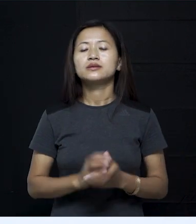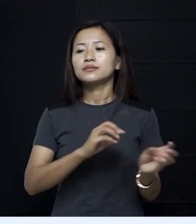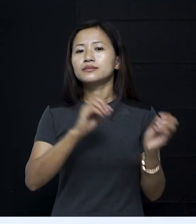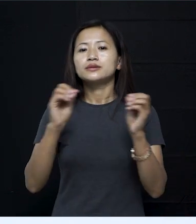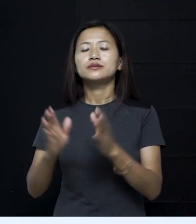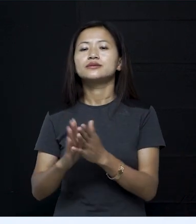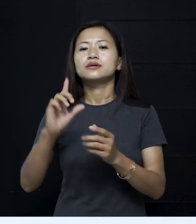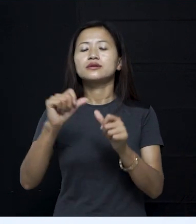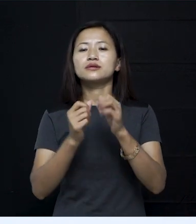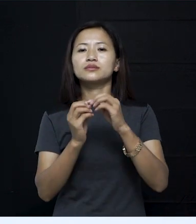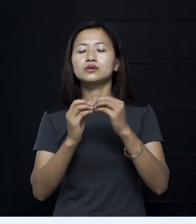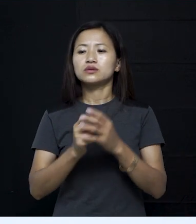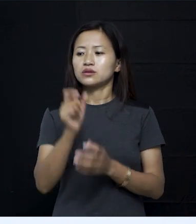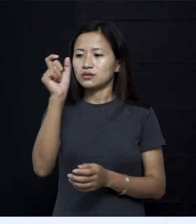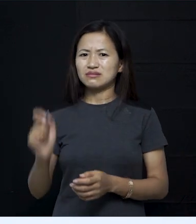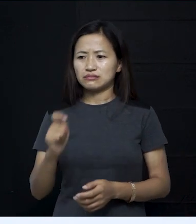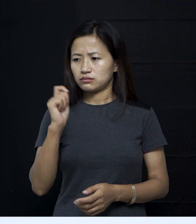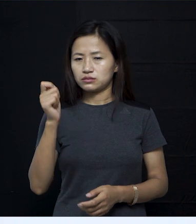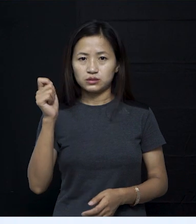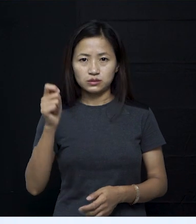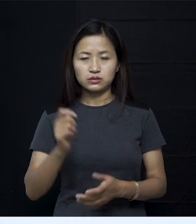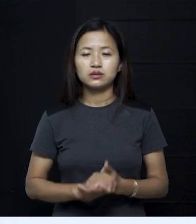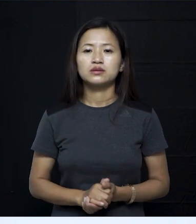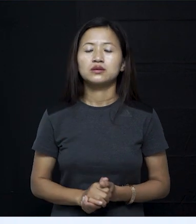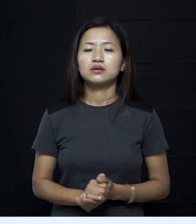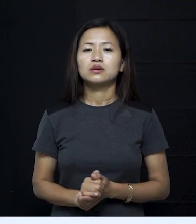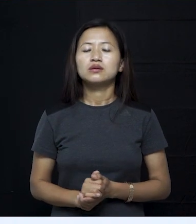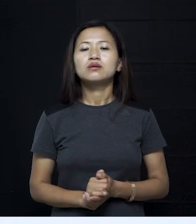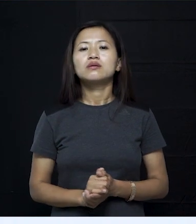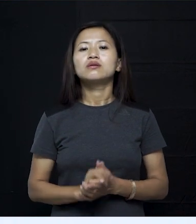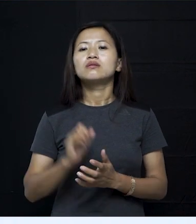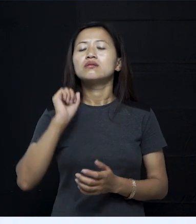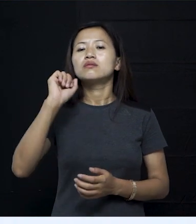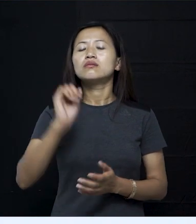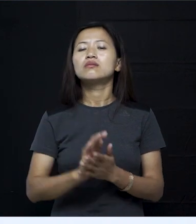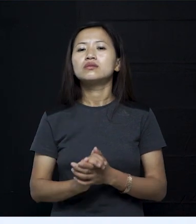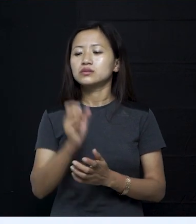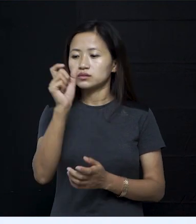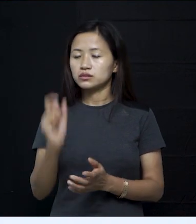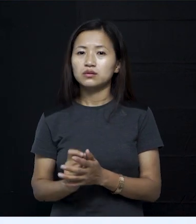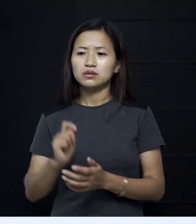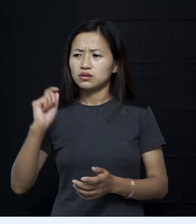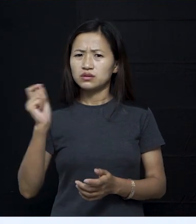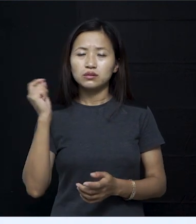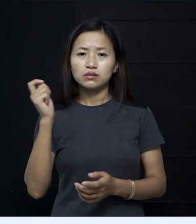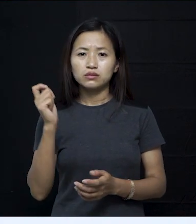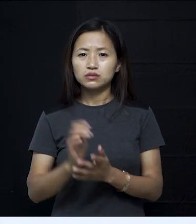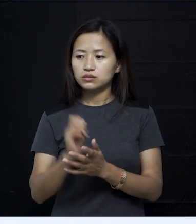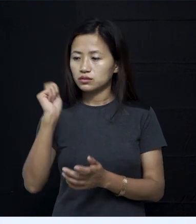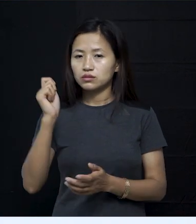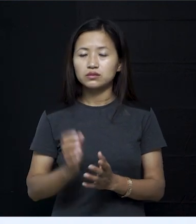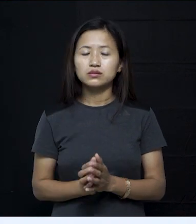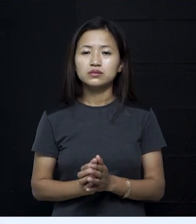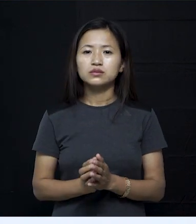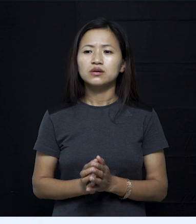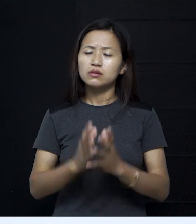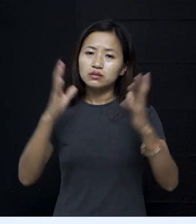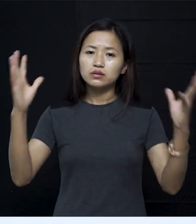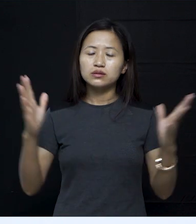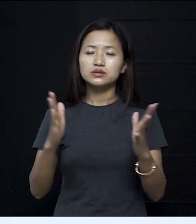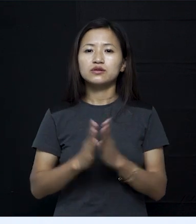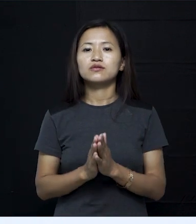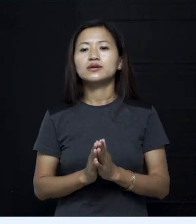field itself, it will be very big. Okay, the field will be very big because they will be needing a big area in order to produce